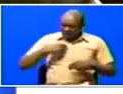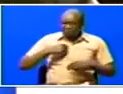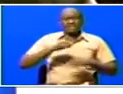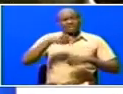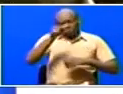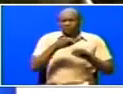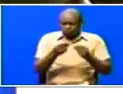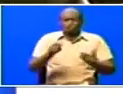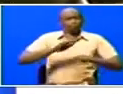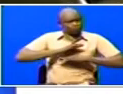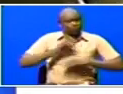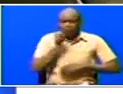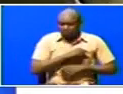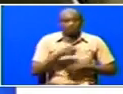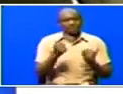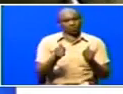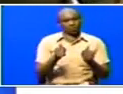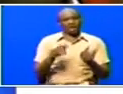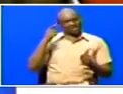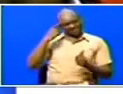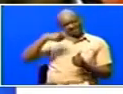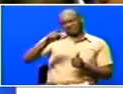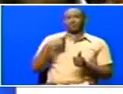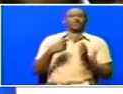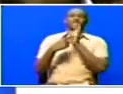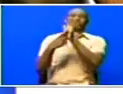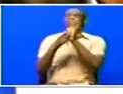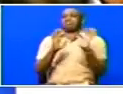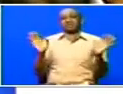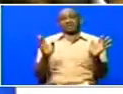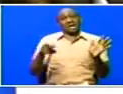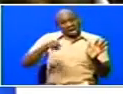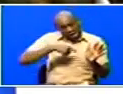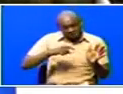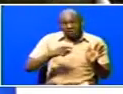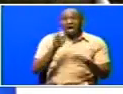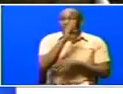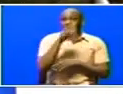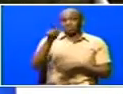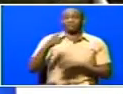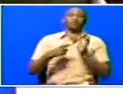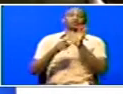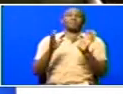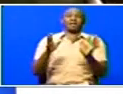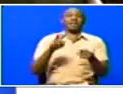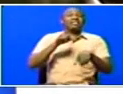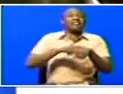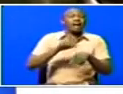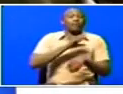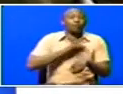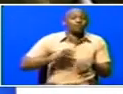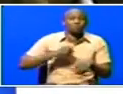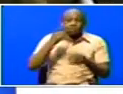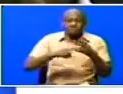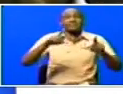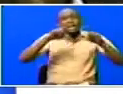addressed. So basically, it was like a PR exercise that we were going through in the afternoon when the commission was saying, tell